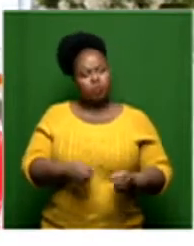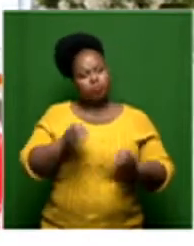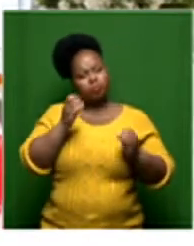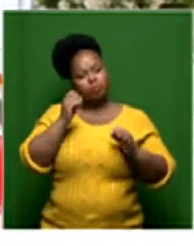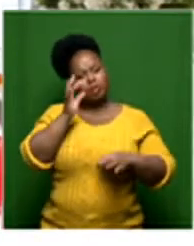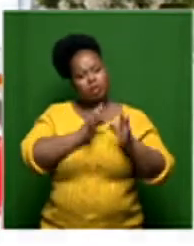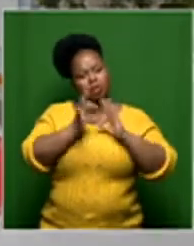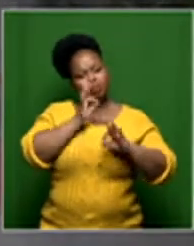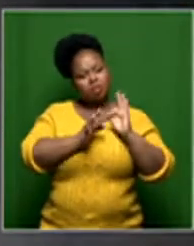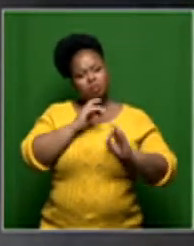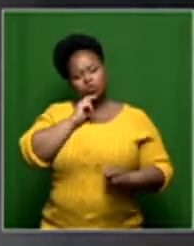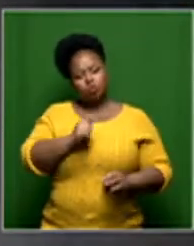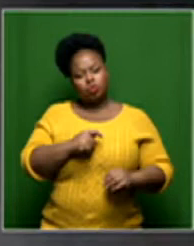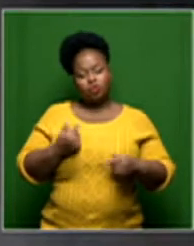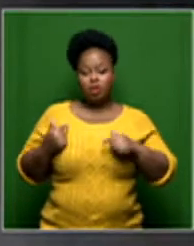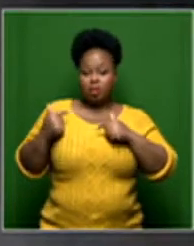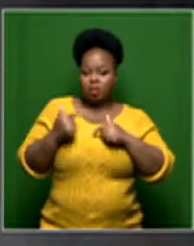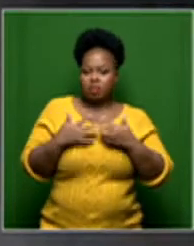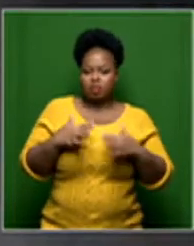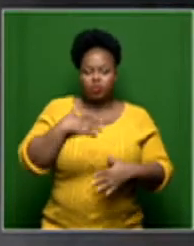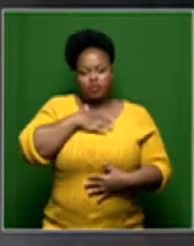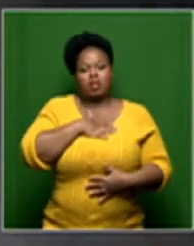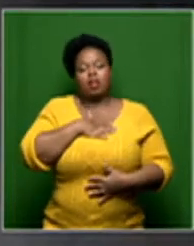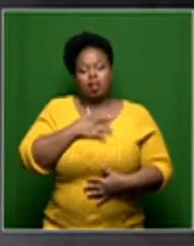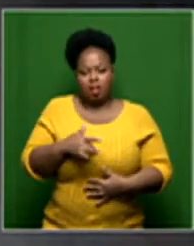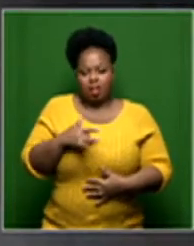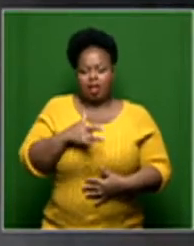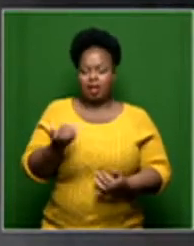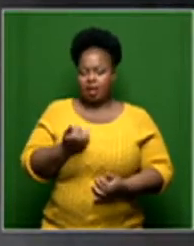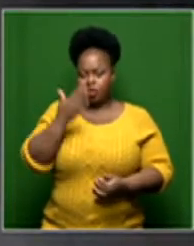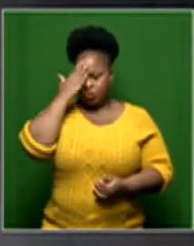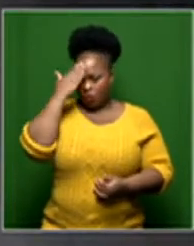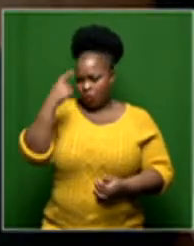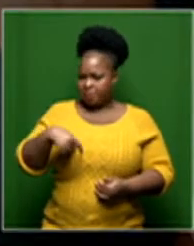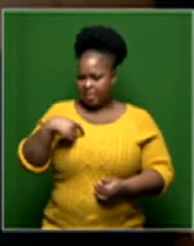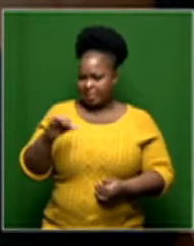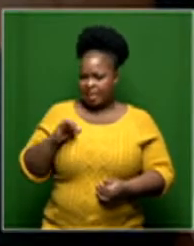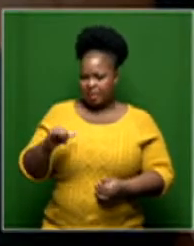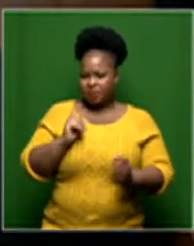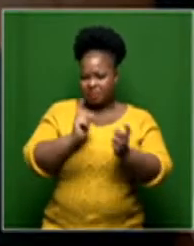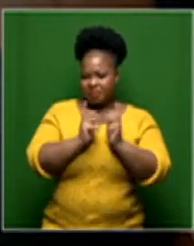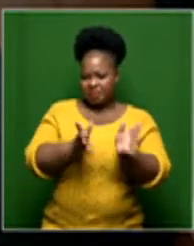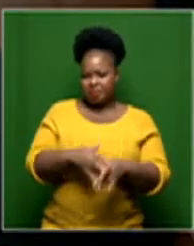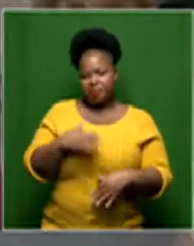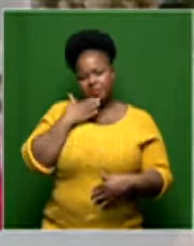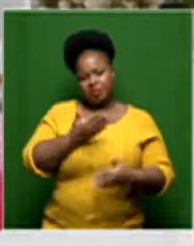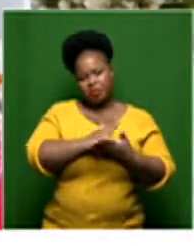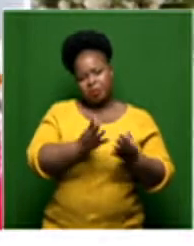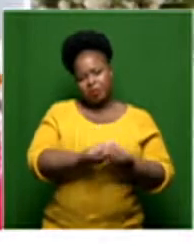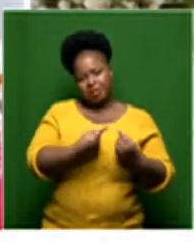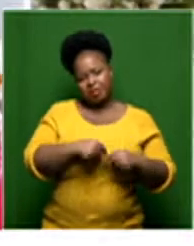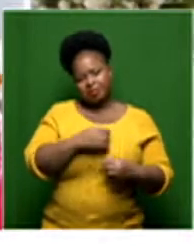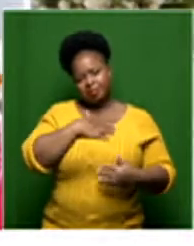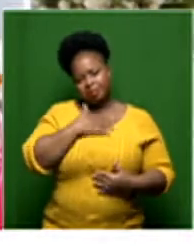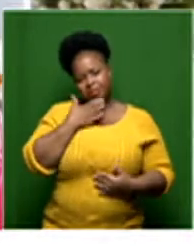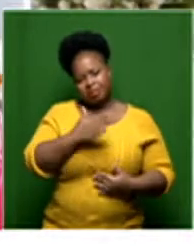account of this legend make us feel that we actually knew her personally. And to thank you so much for sharing your story with us. We